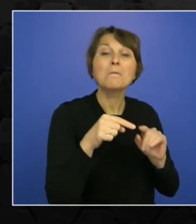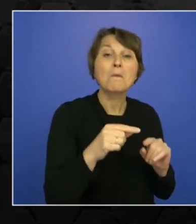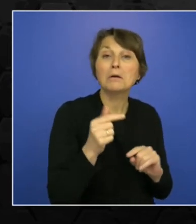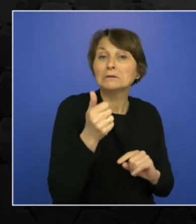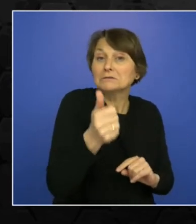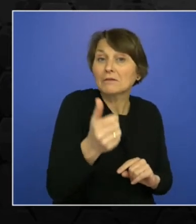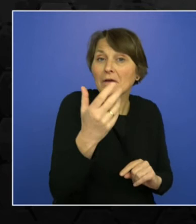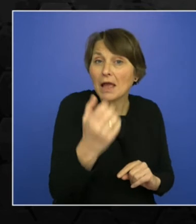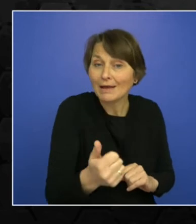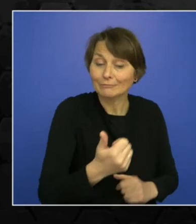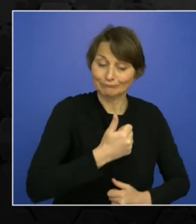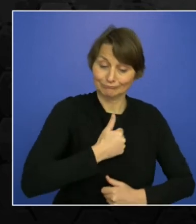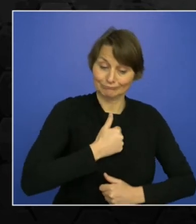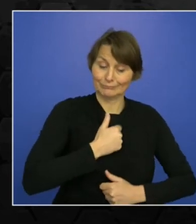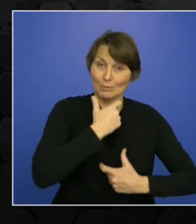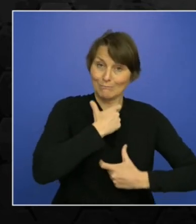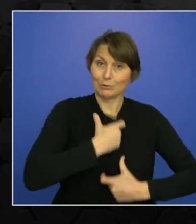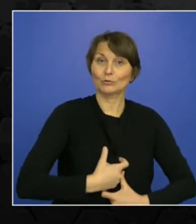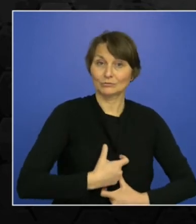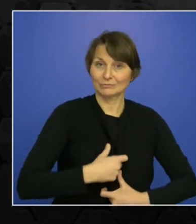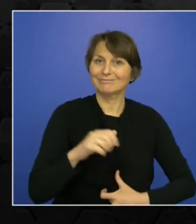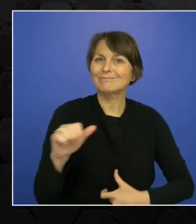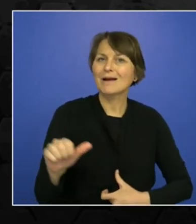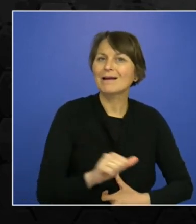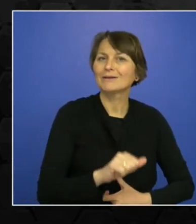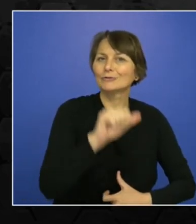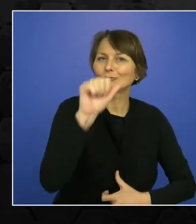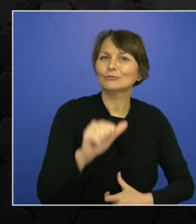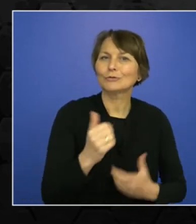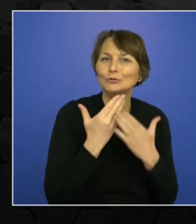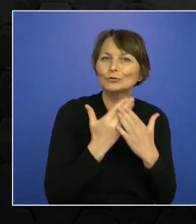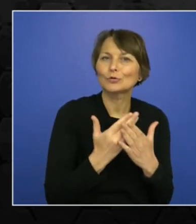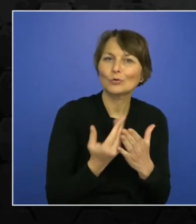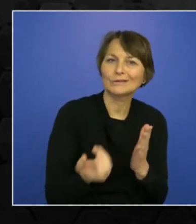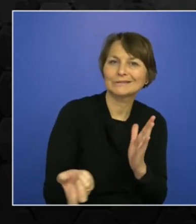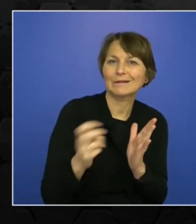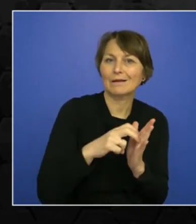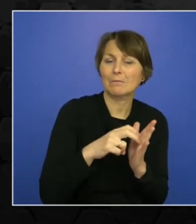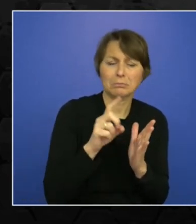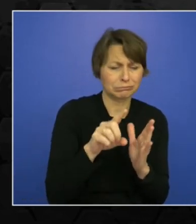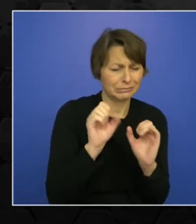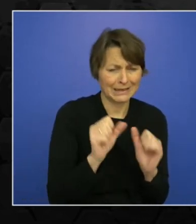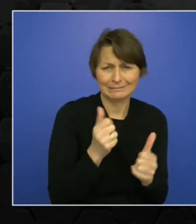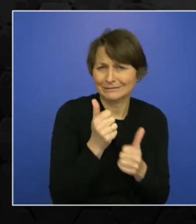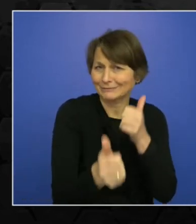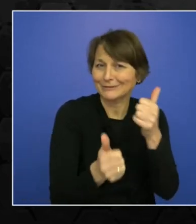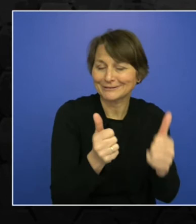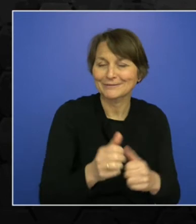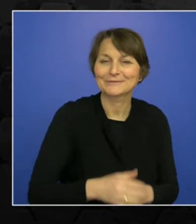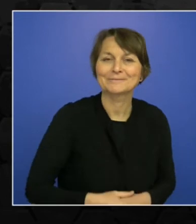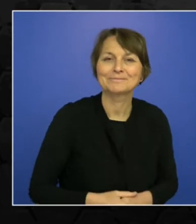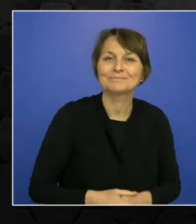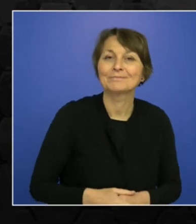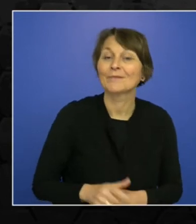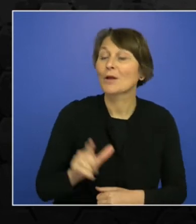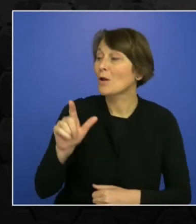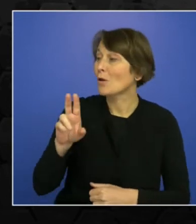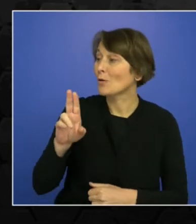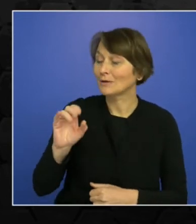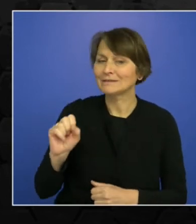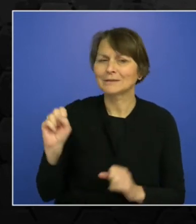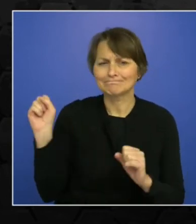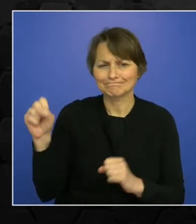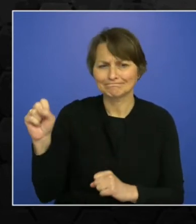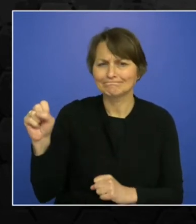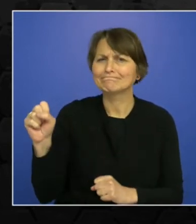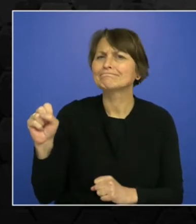to do everything that you've seen today. Yes, definitely. And my subscription did not use a lot of Azure